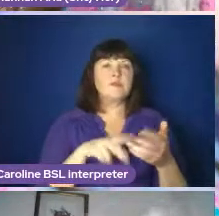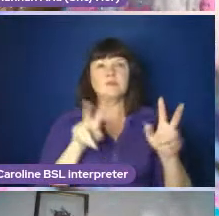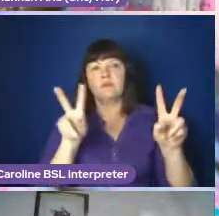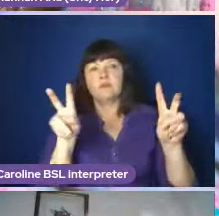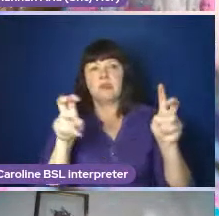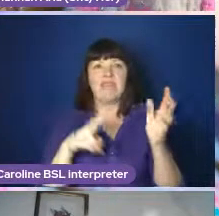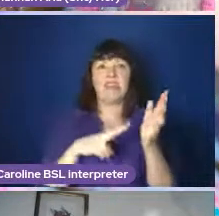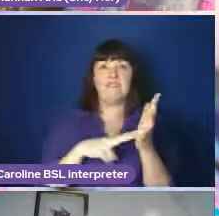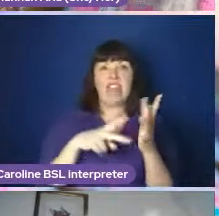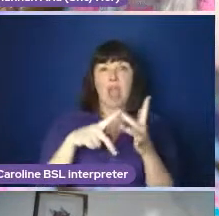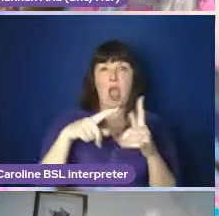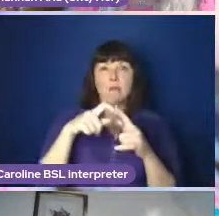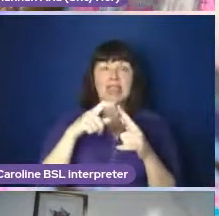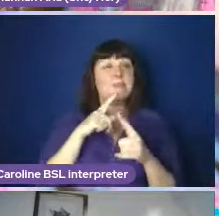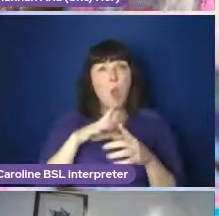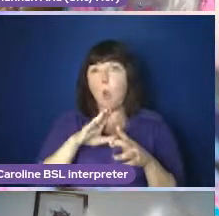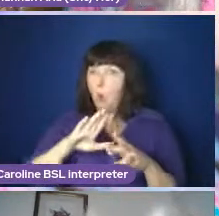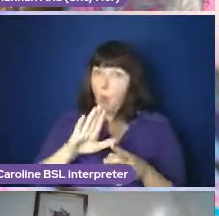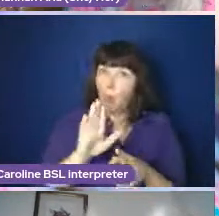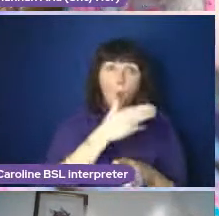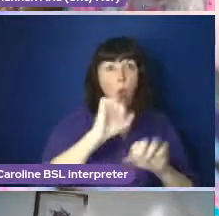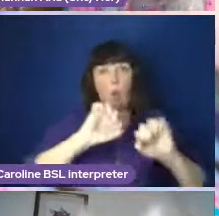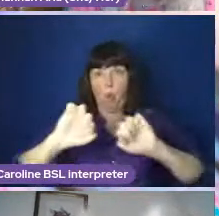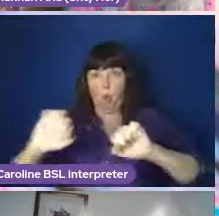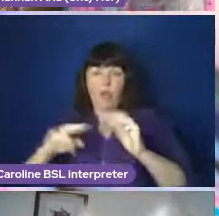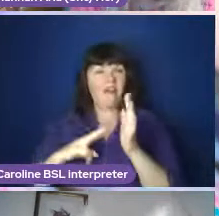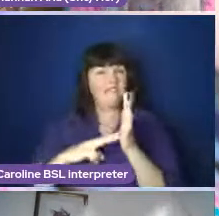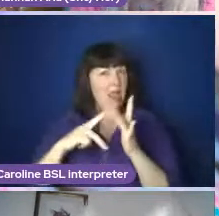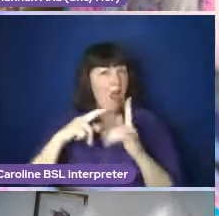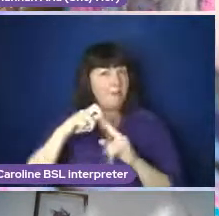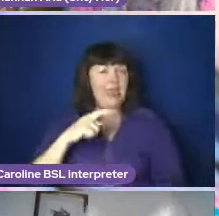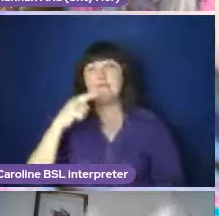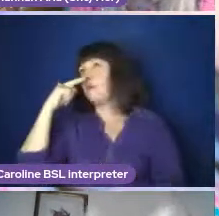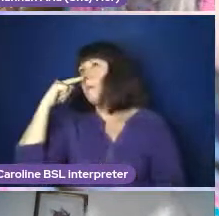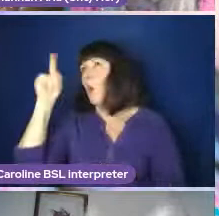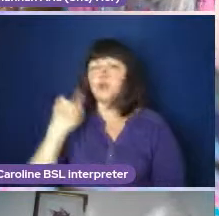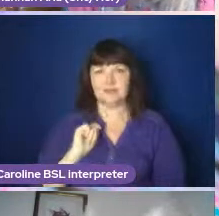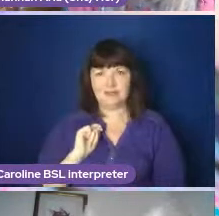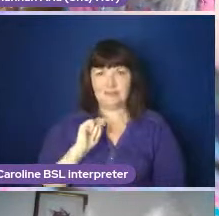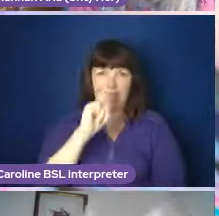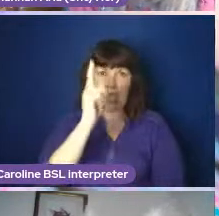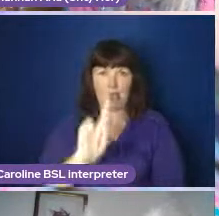but please know you're all VIPs. Yeah. You're all very important.